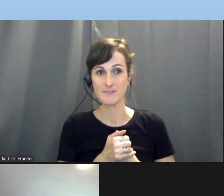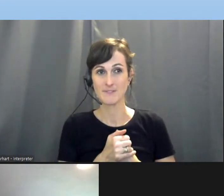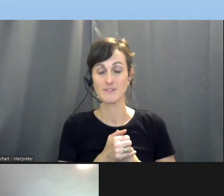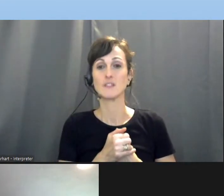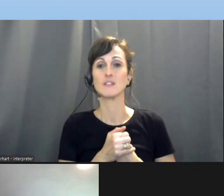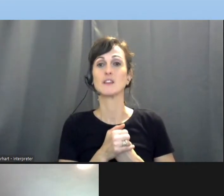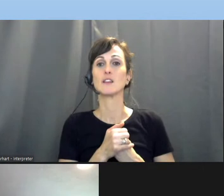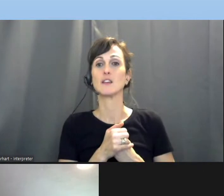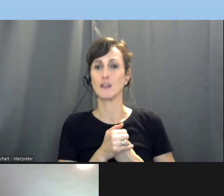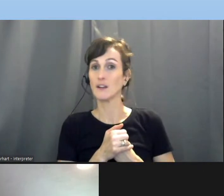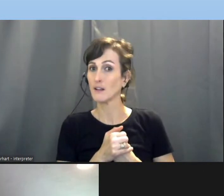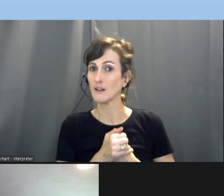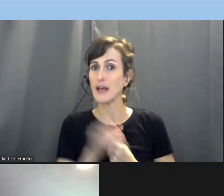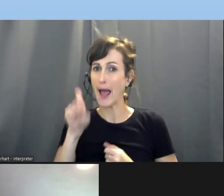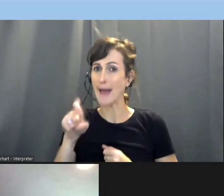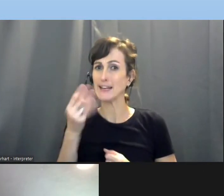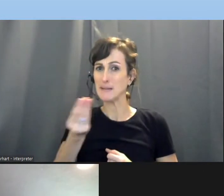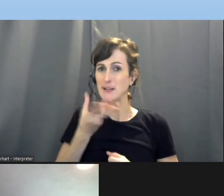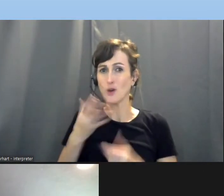I need to be told a story,